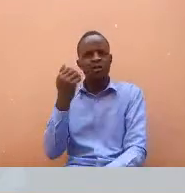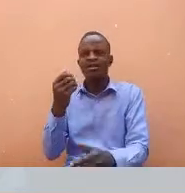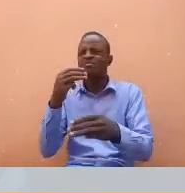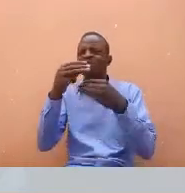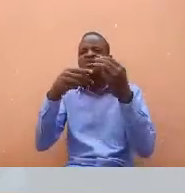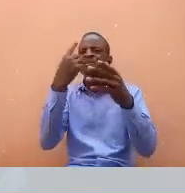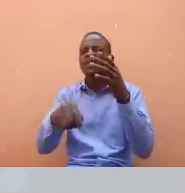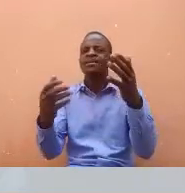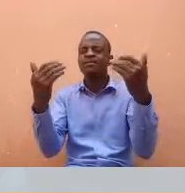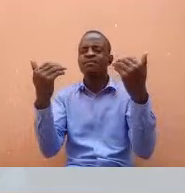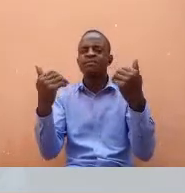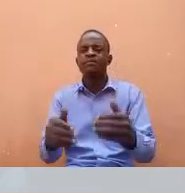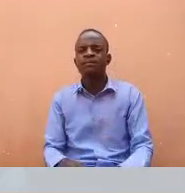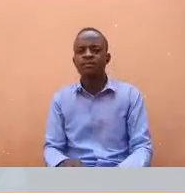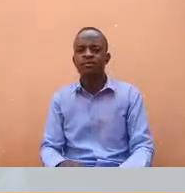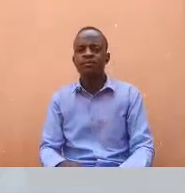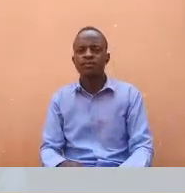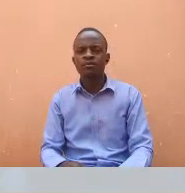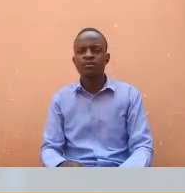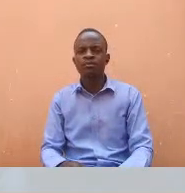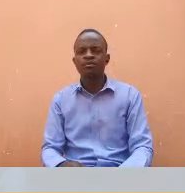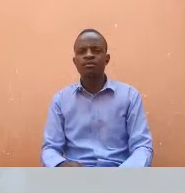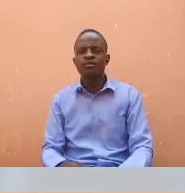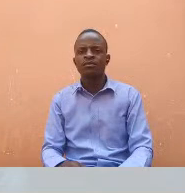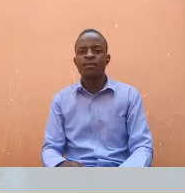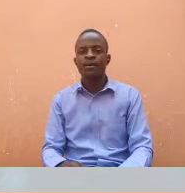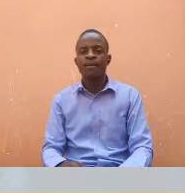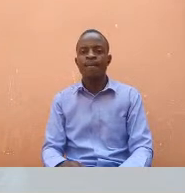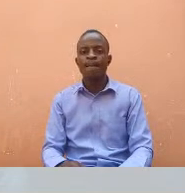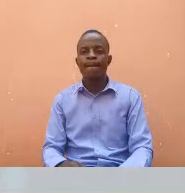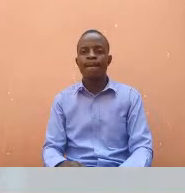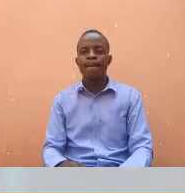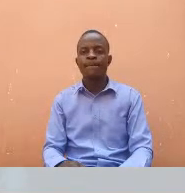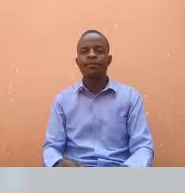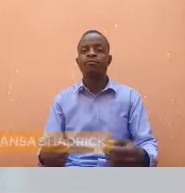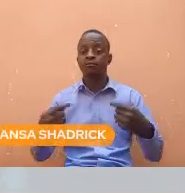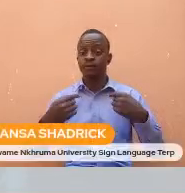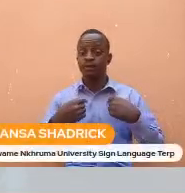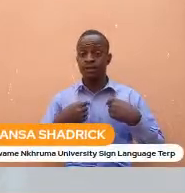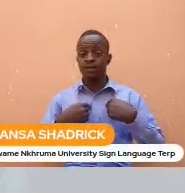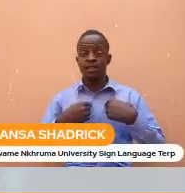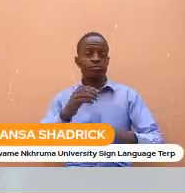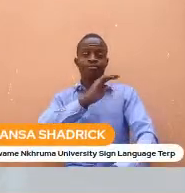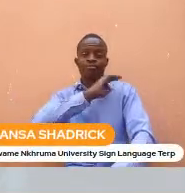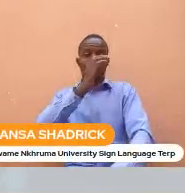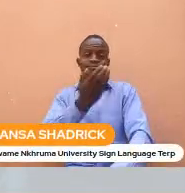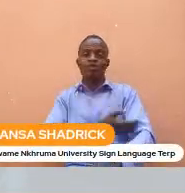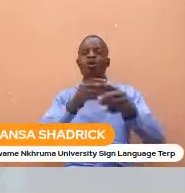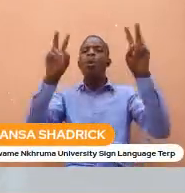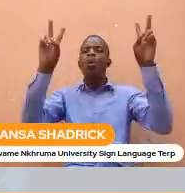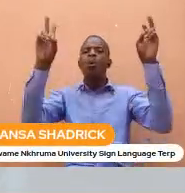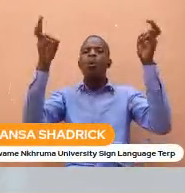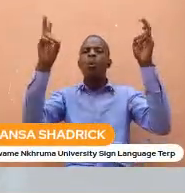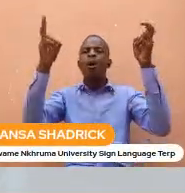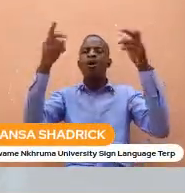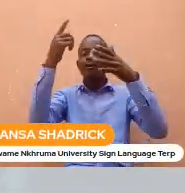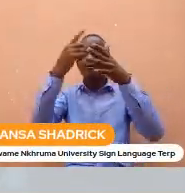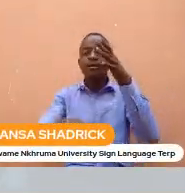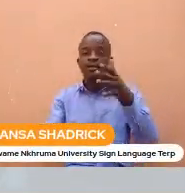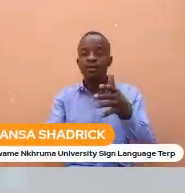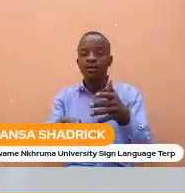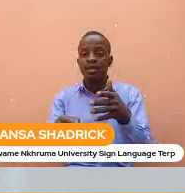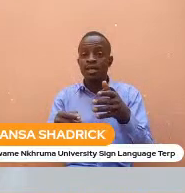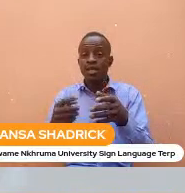For me, it was a very powerful theme. The power of contraception option. To me, it presents the unlimited